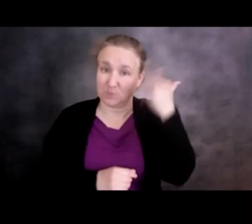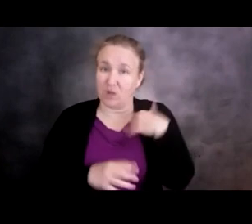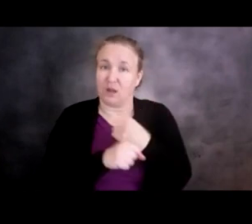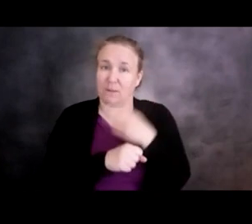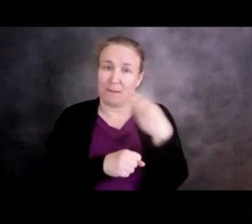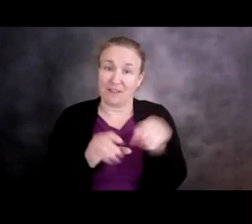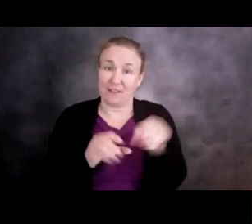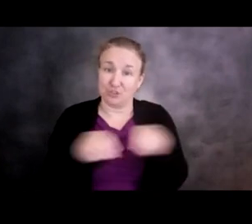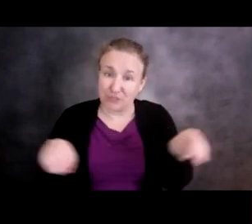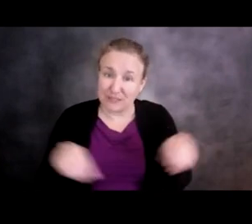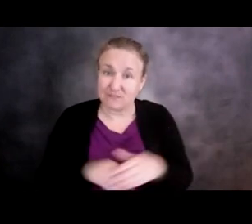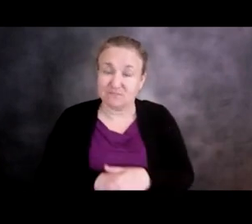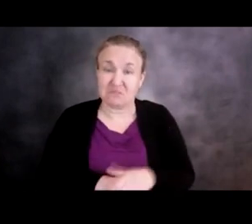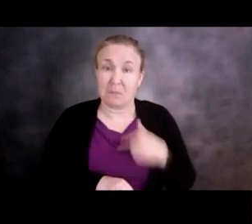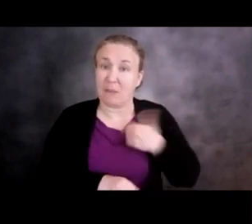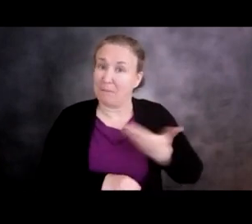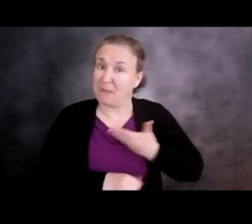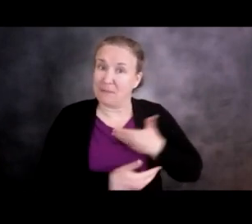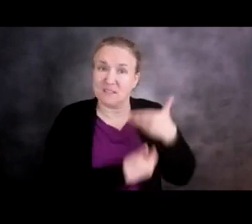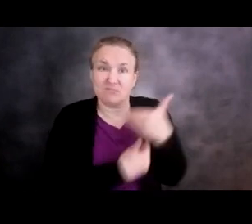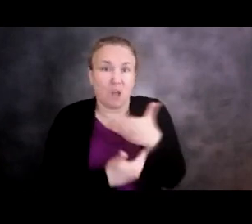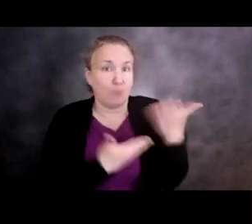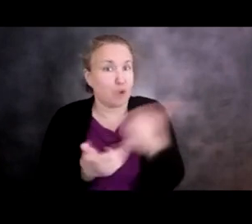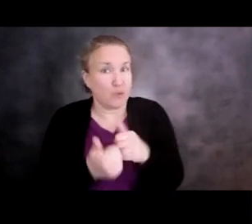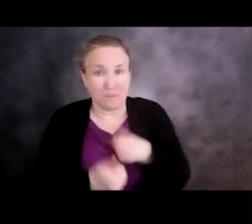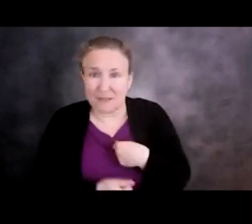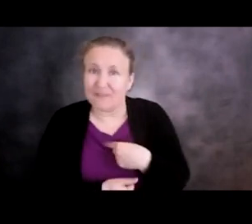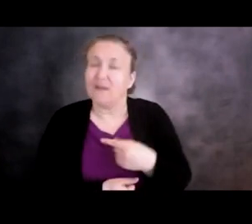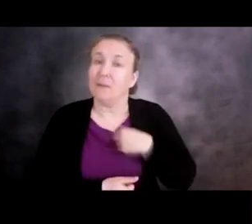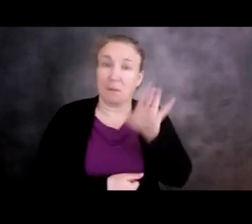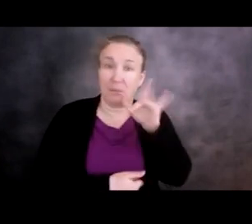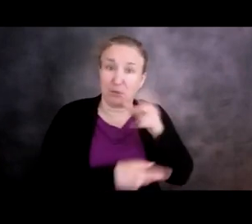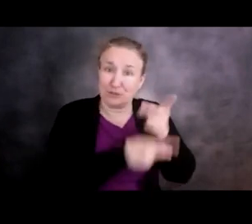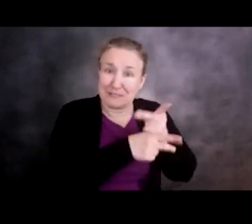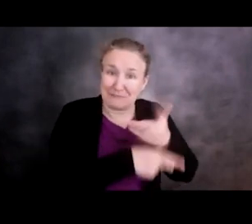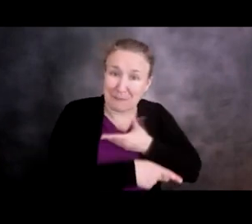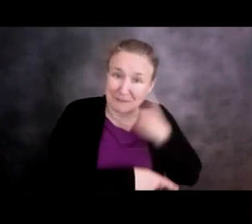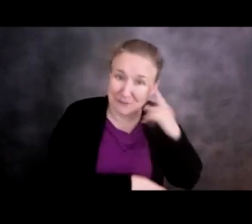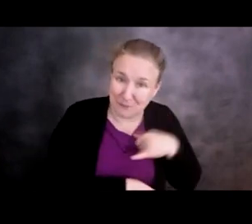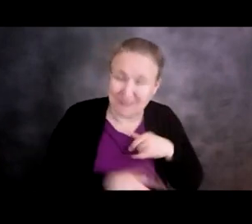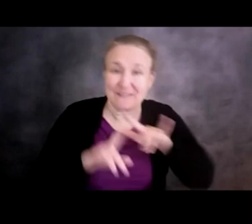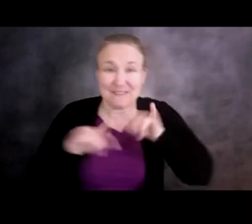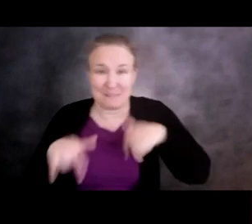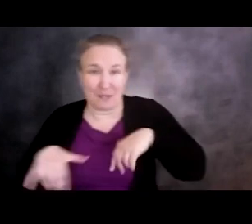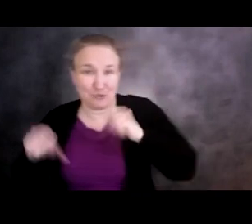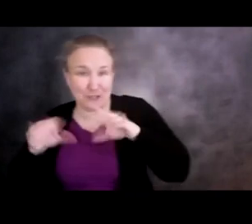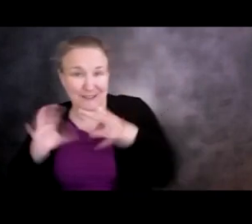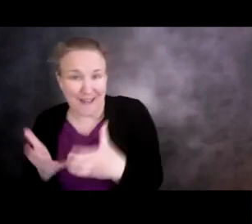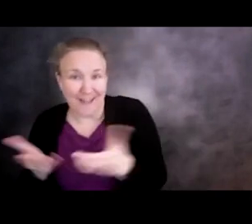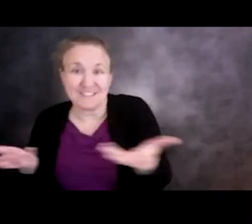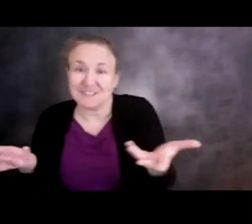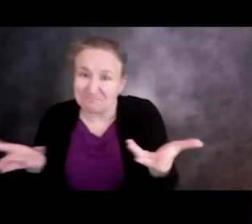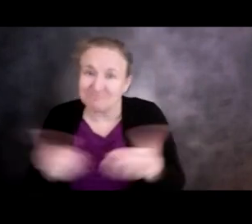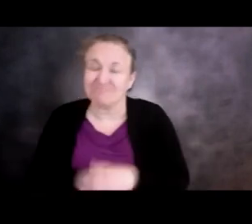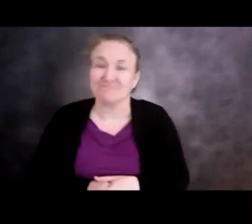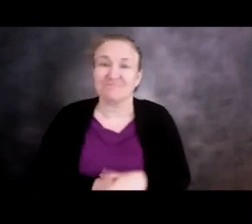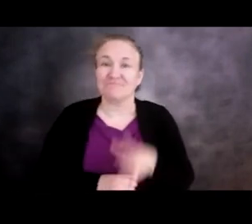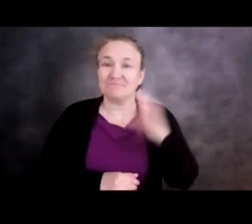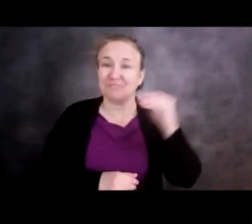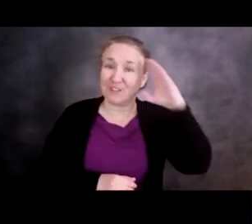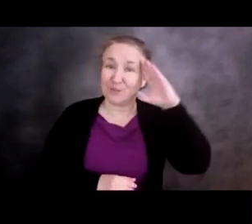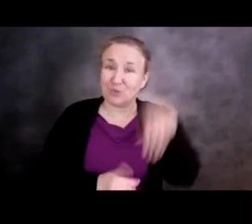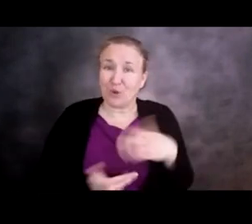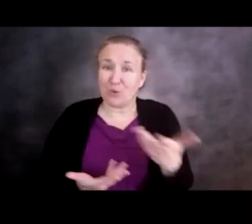degree. And I took my babies with me and my mom. She came with me to watch the babies while I had class. And, you know, it